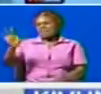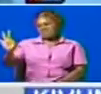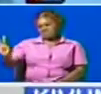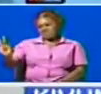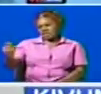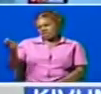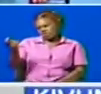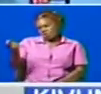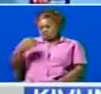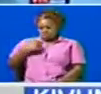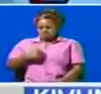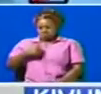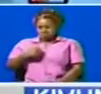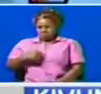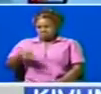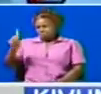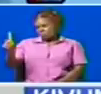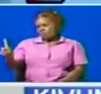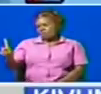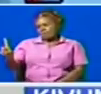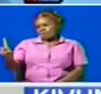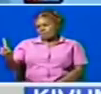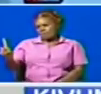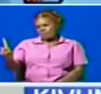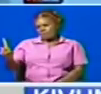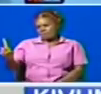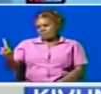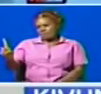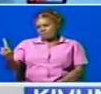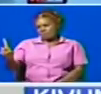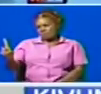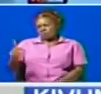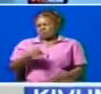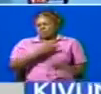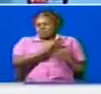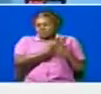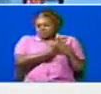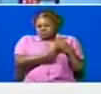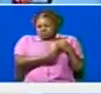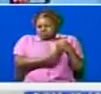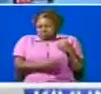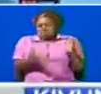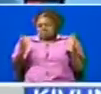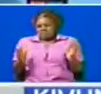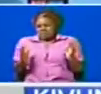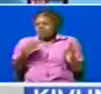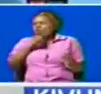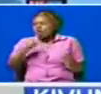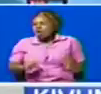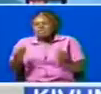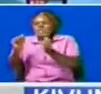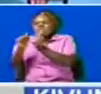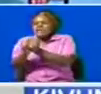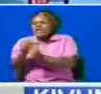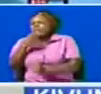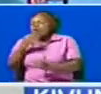undergoing minor surgeries. And one of them, Betty, very heartbreaking image that is still on my mind, a 10-year-old boy,